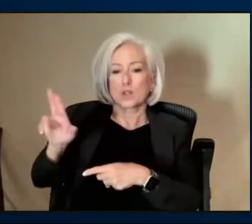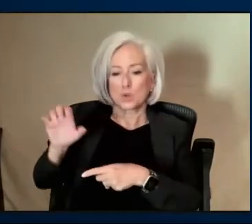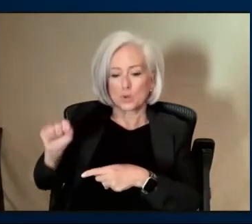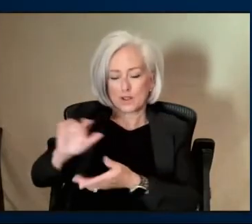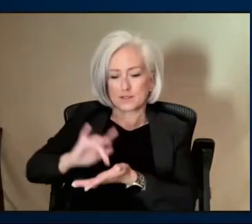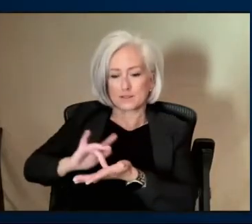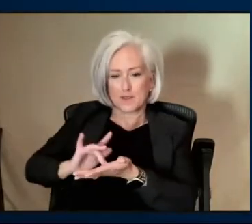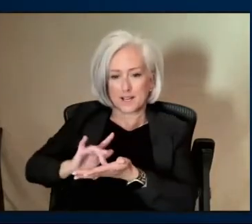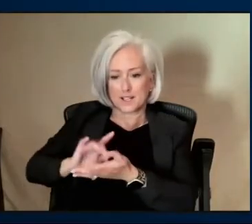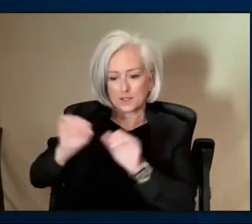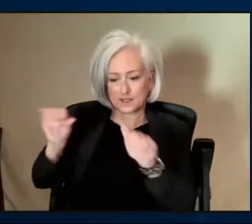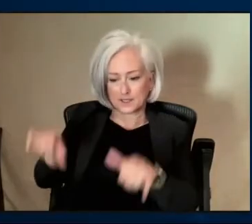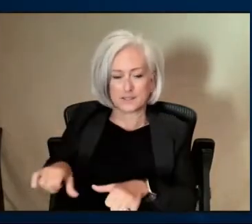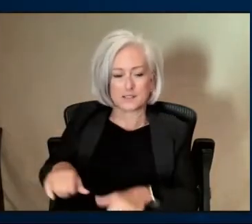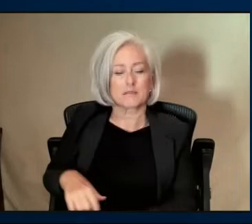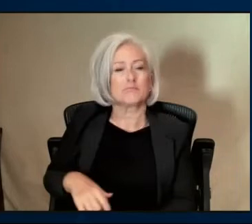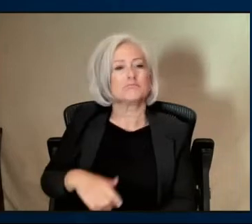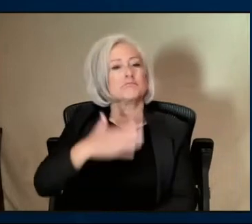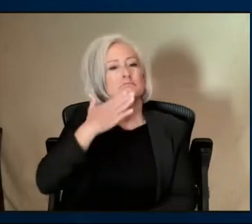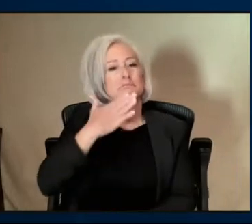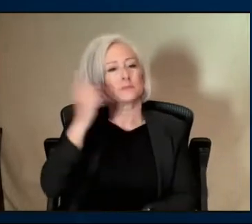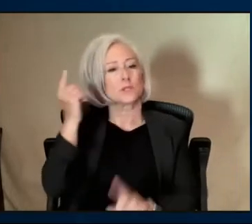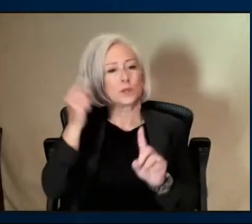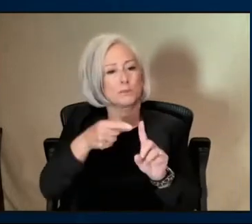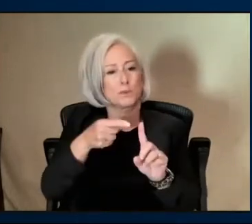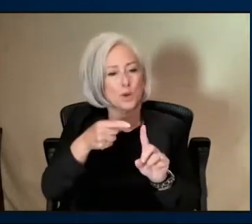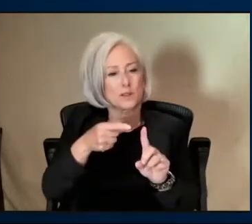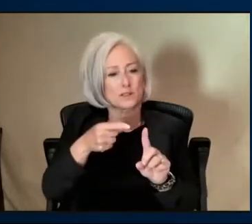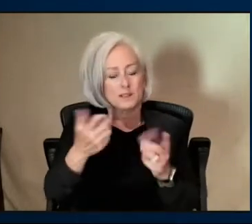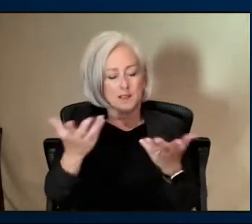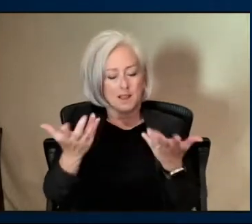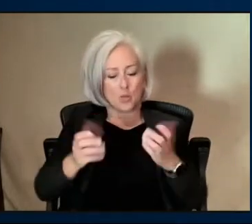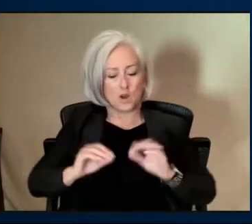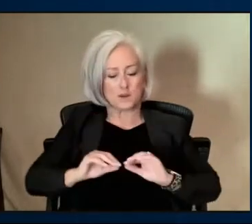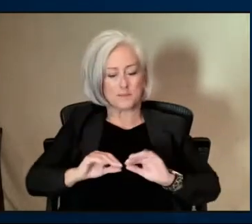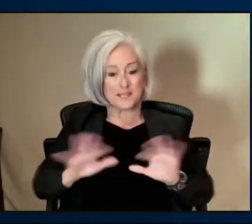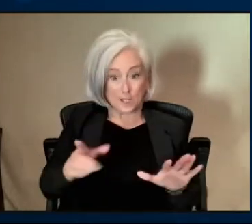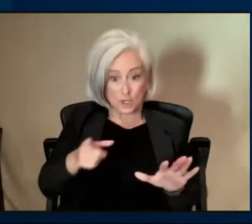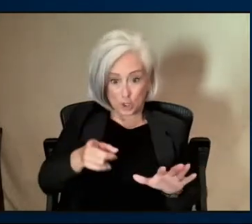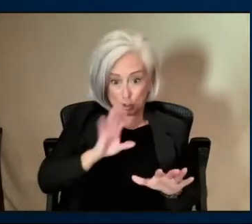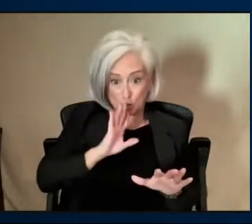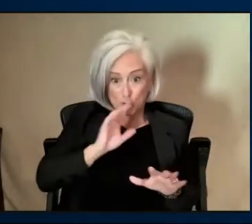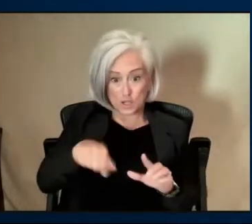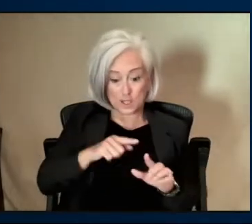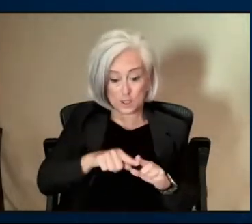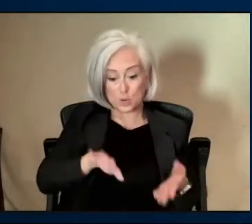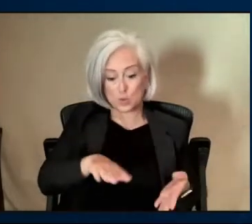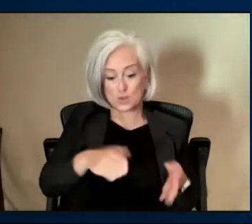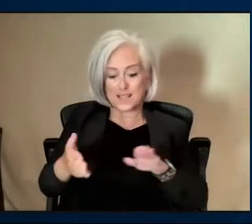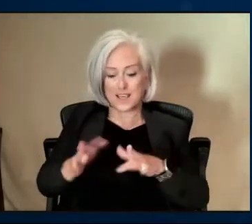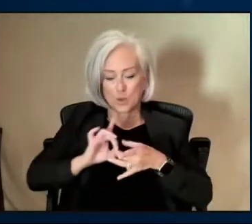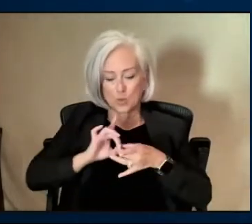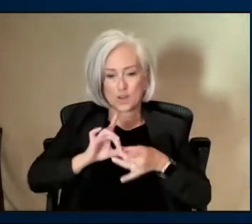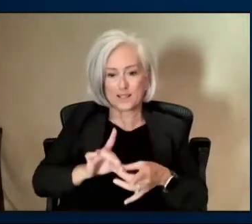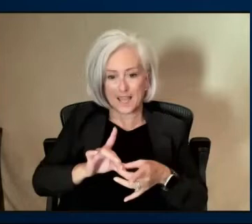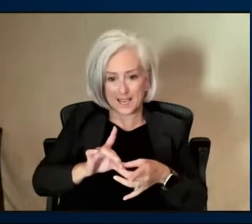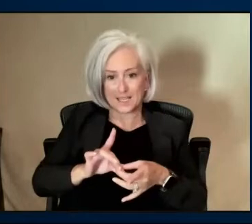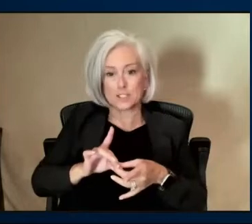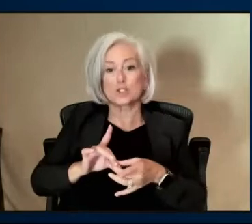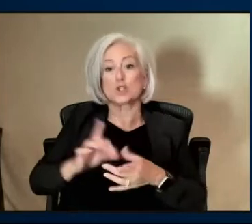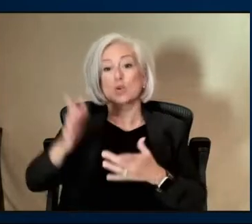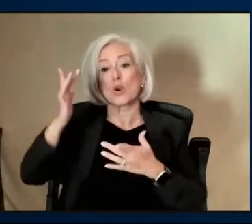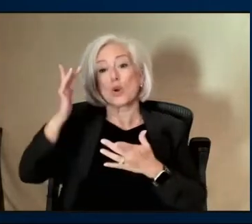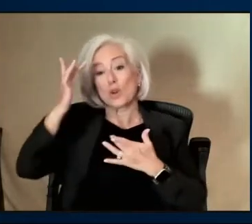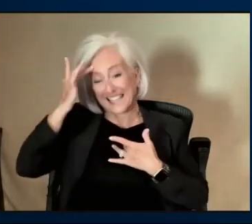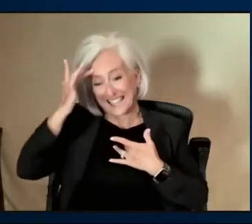Well, it's a great point, and I just want to be clear. You're talking about deaths related to COVID, not to the vaccine itself. Right. And